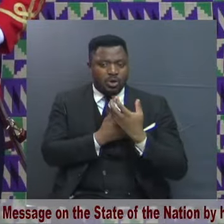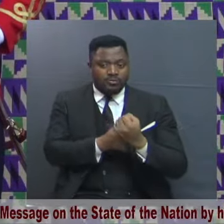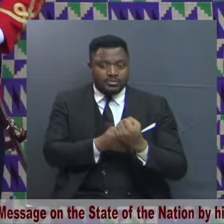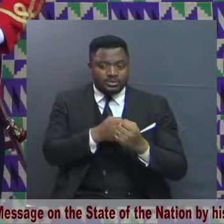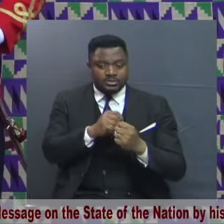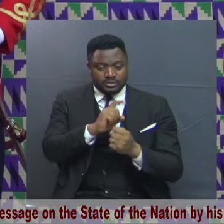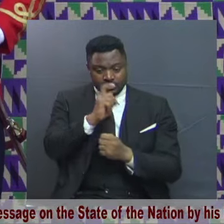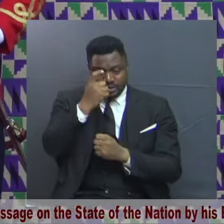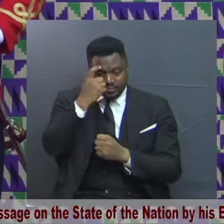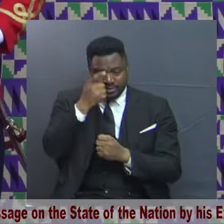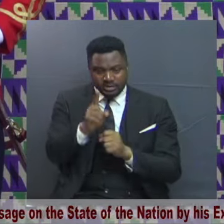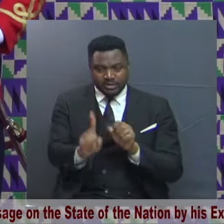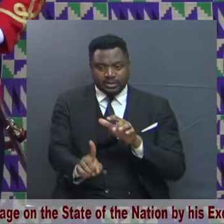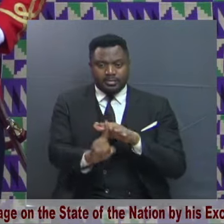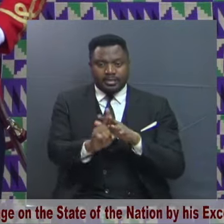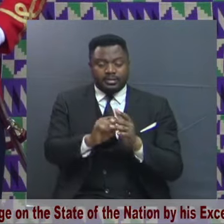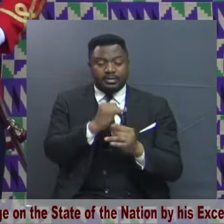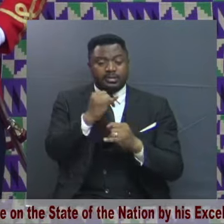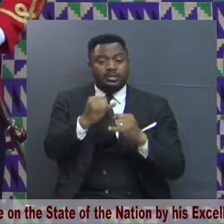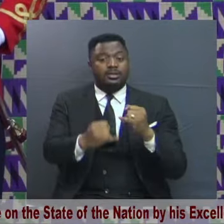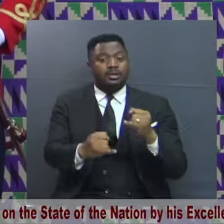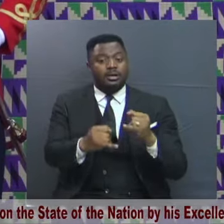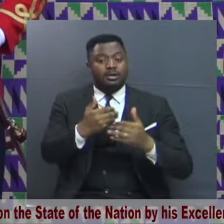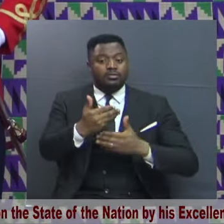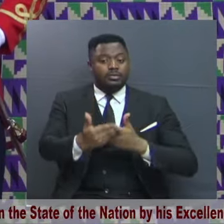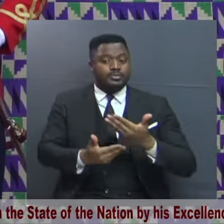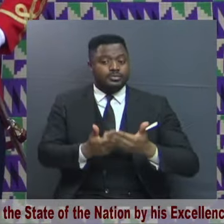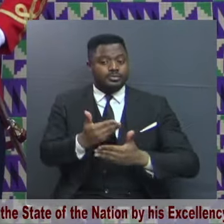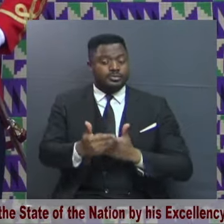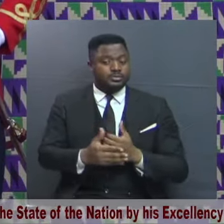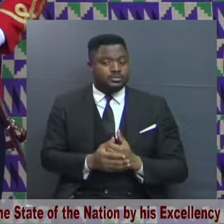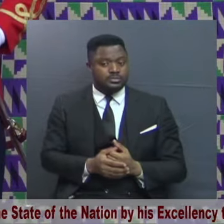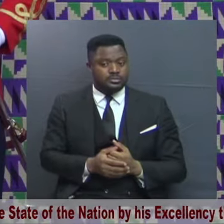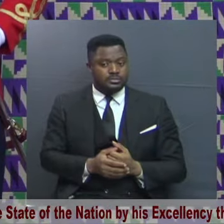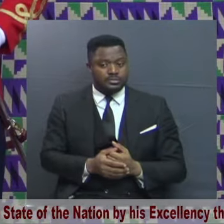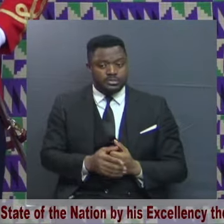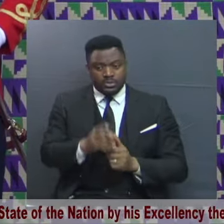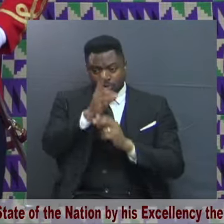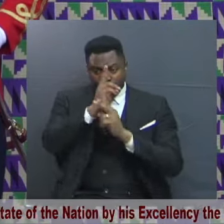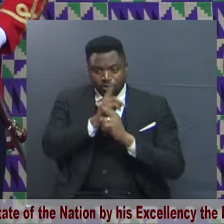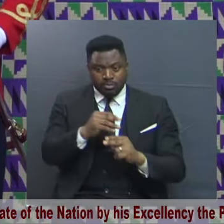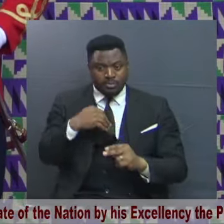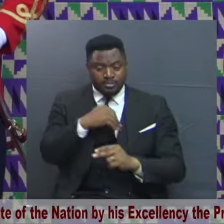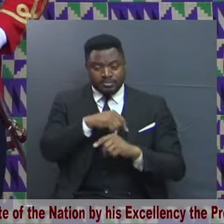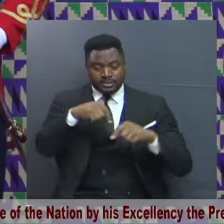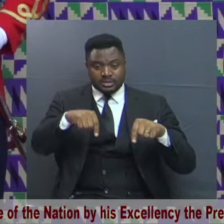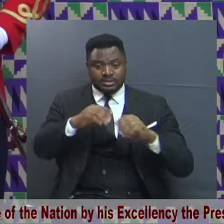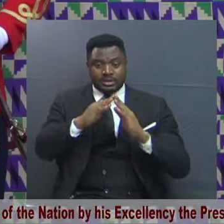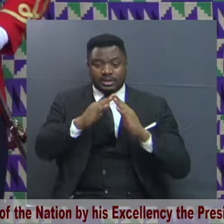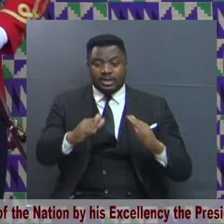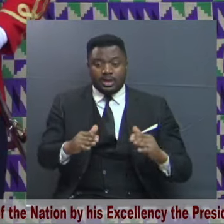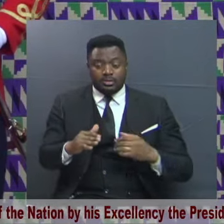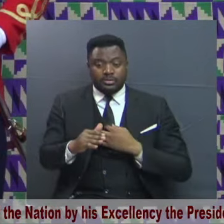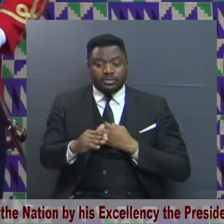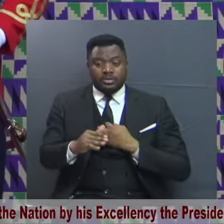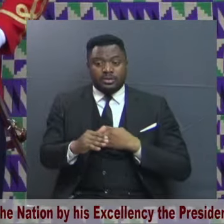emerges at the end of the process The Honorable members of this house who are at the center of it